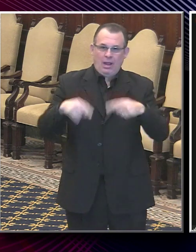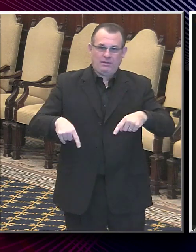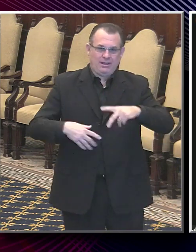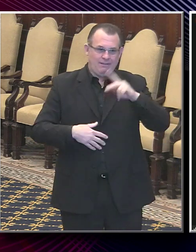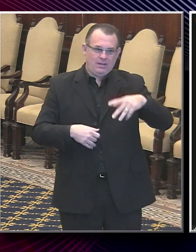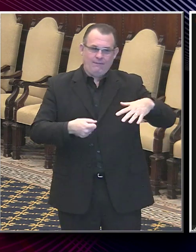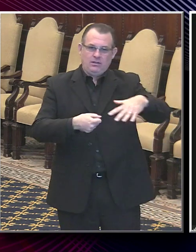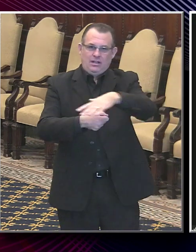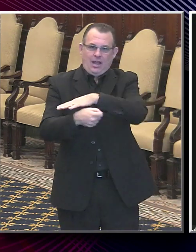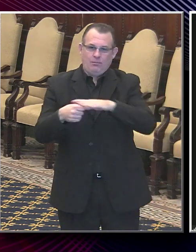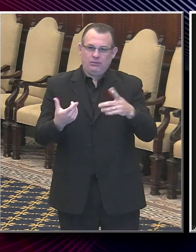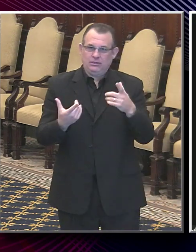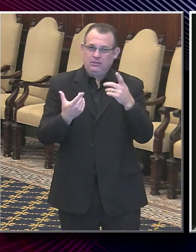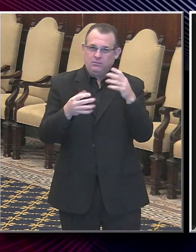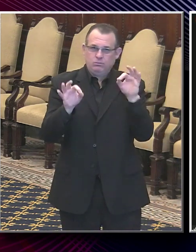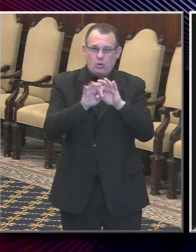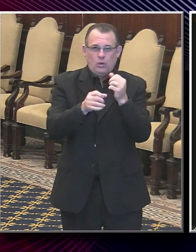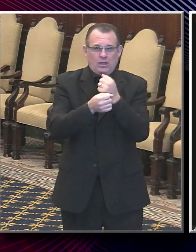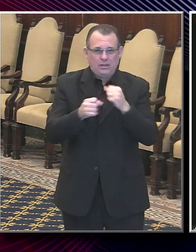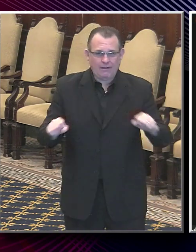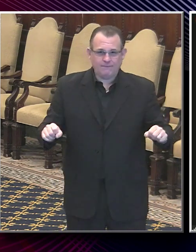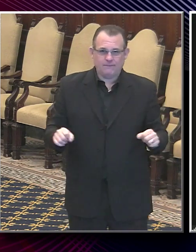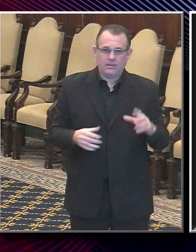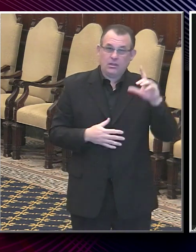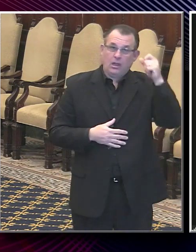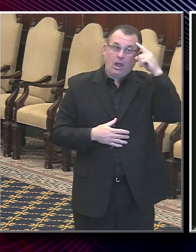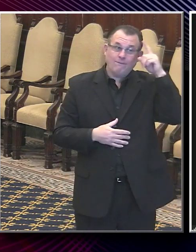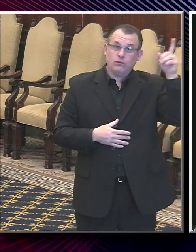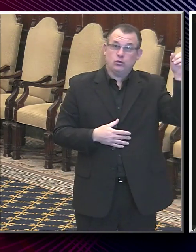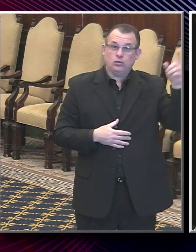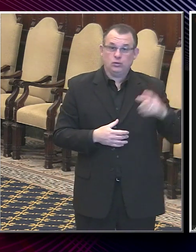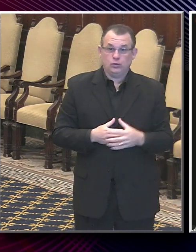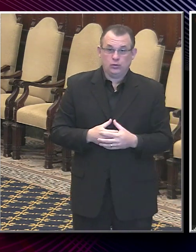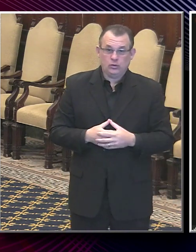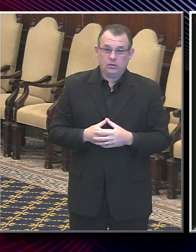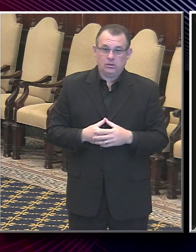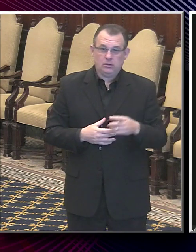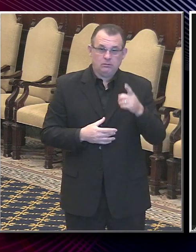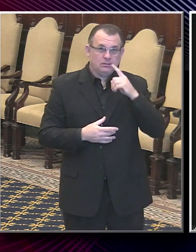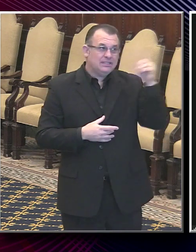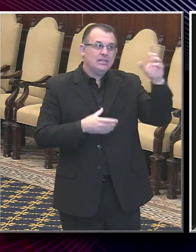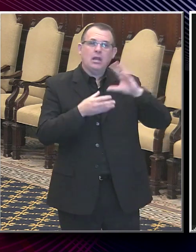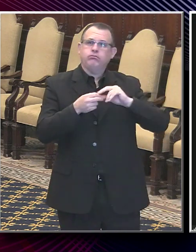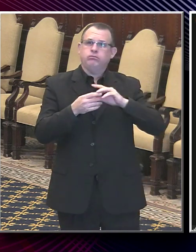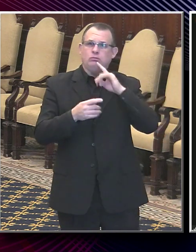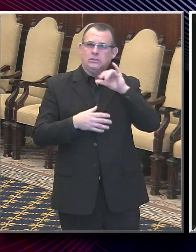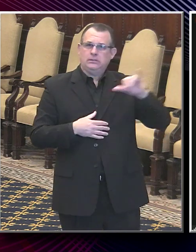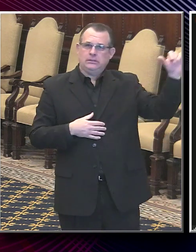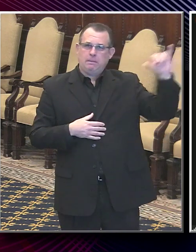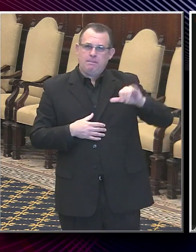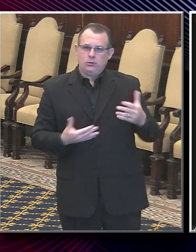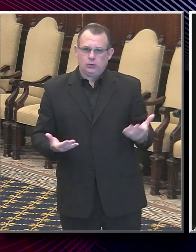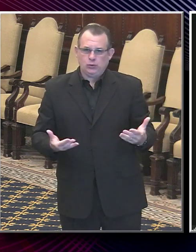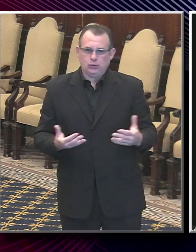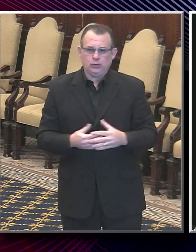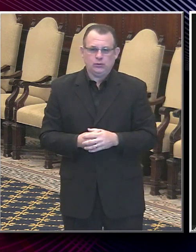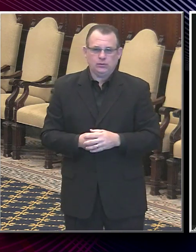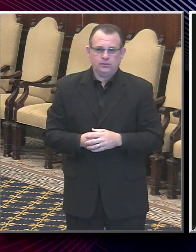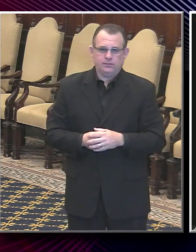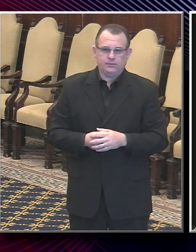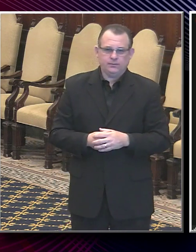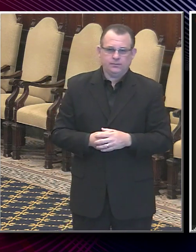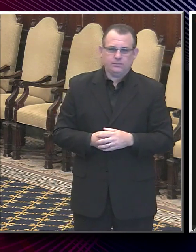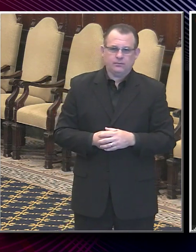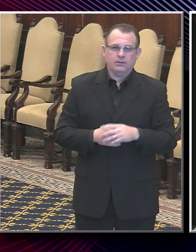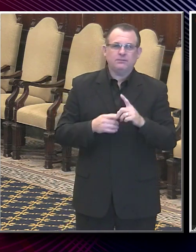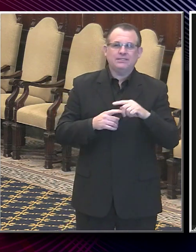safe. The governor also has done that as well. He's been conservative about how to allow